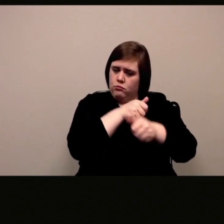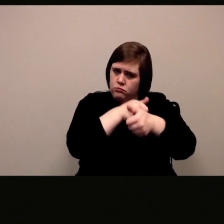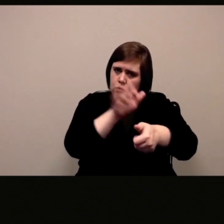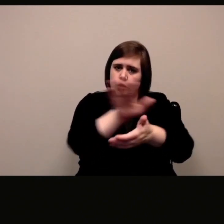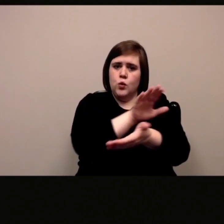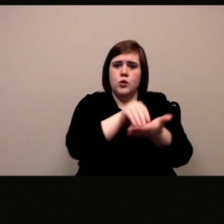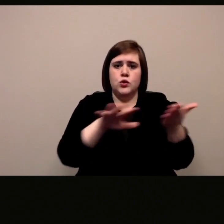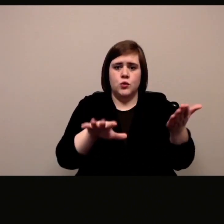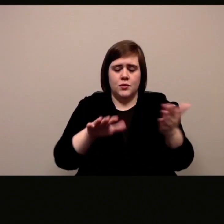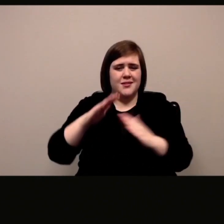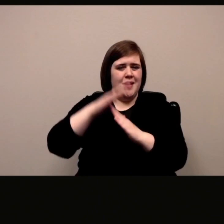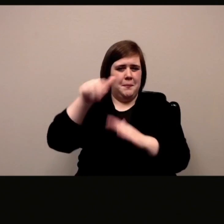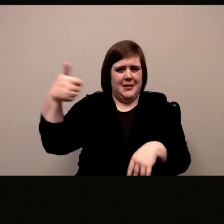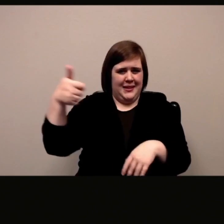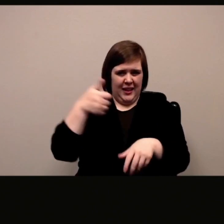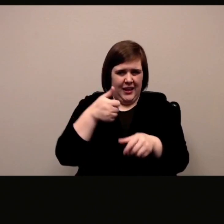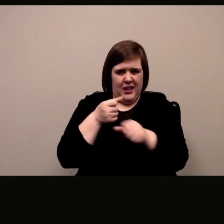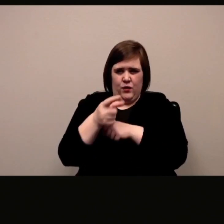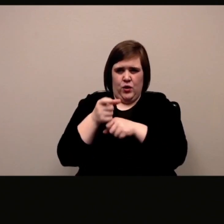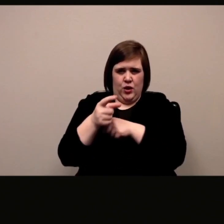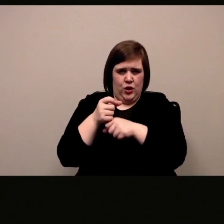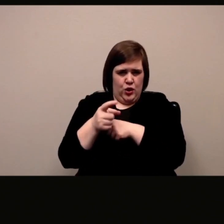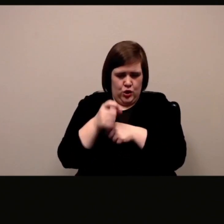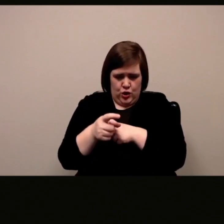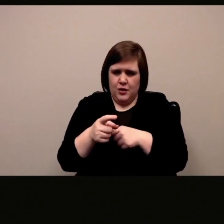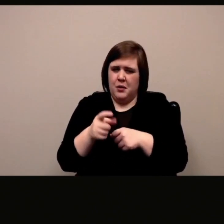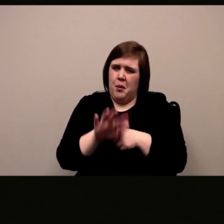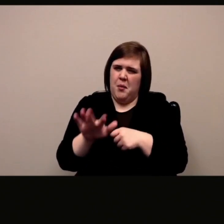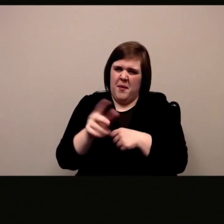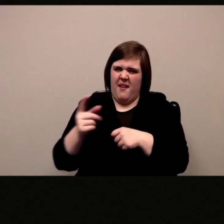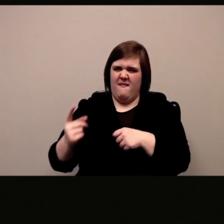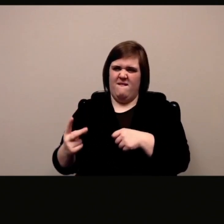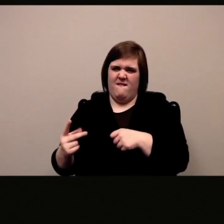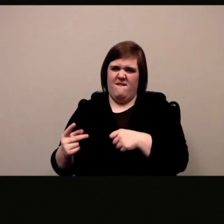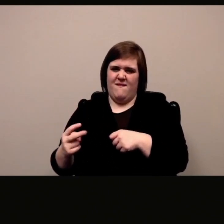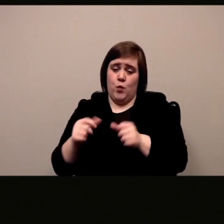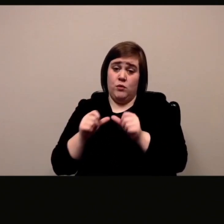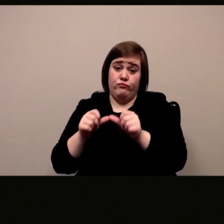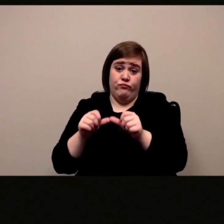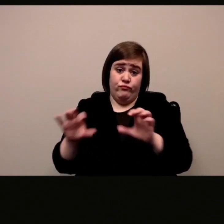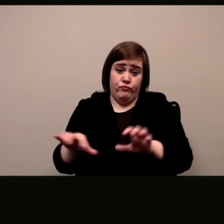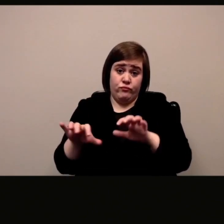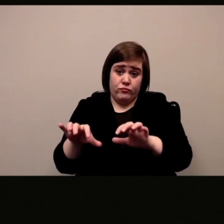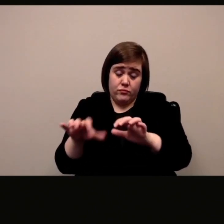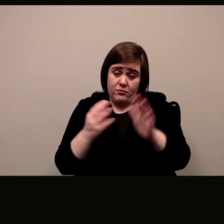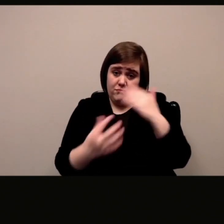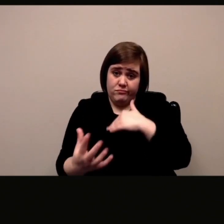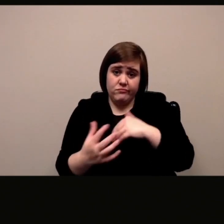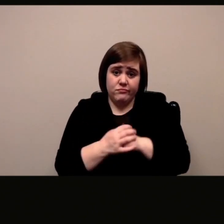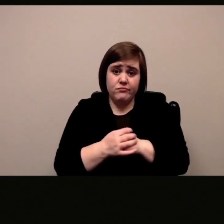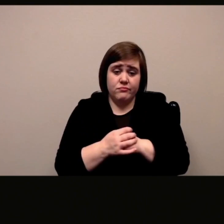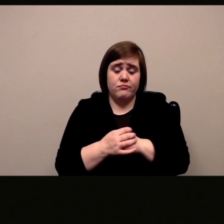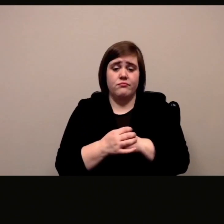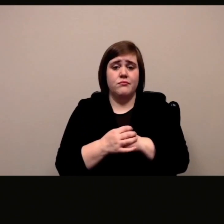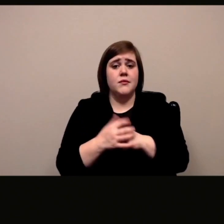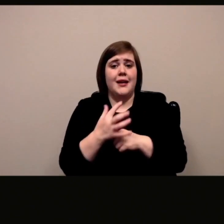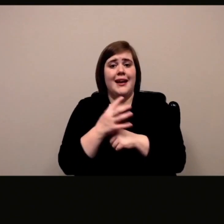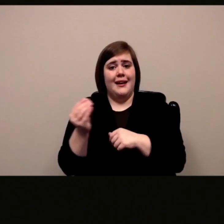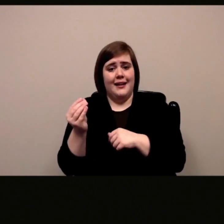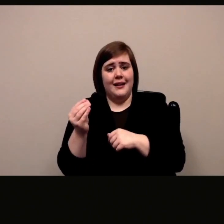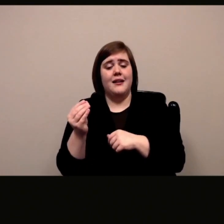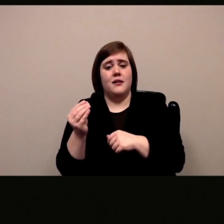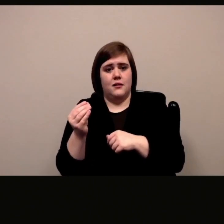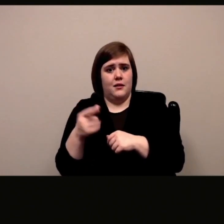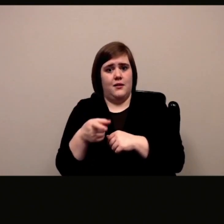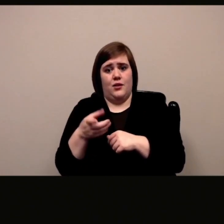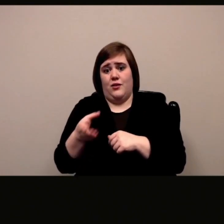top 10 each year, because probably at least half of them will keep it being active, right? And then they're